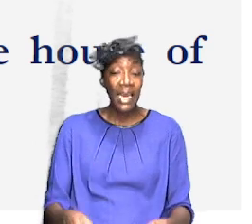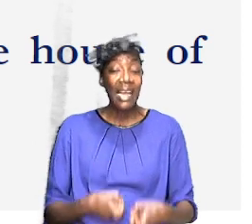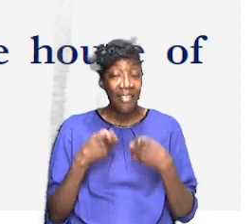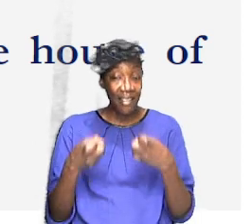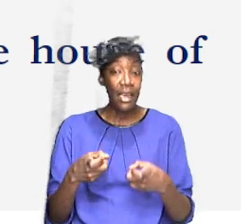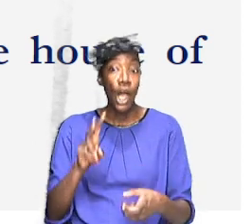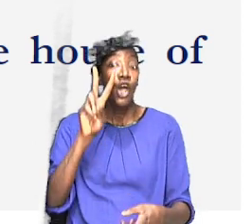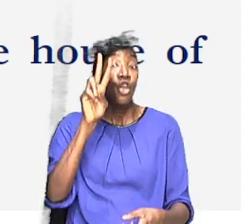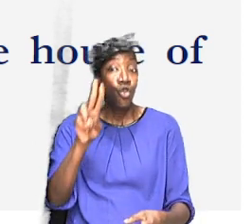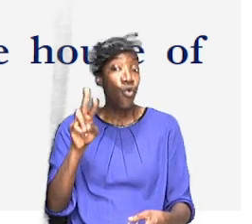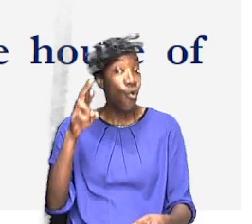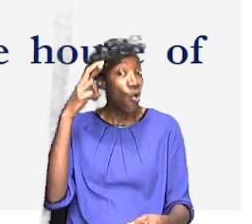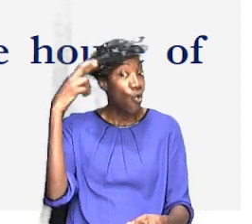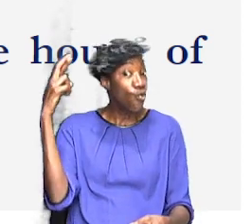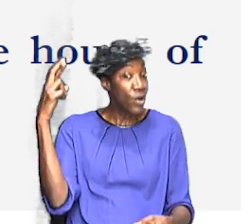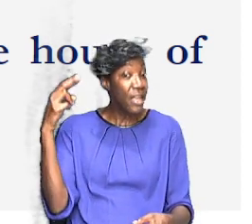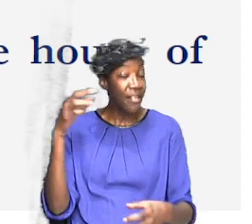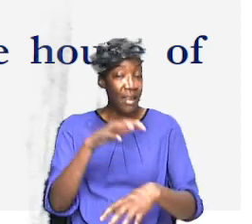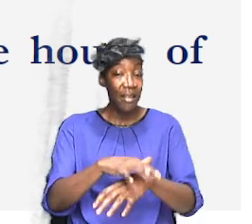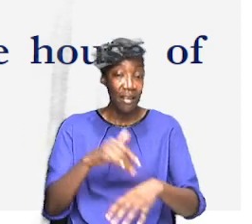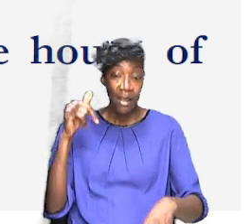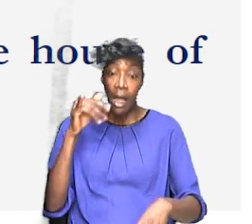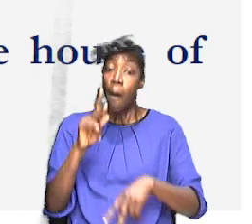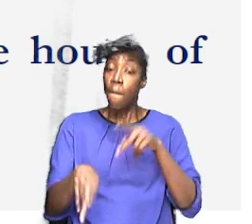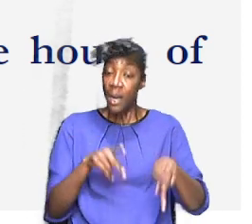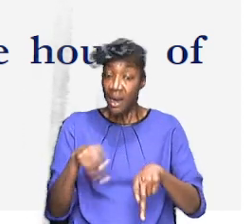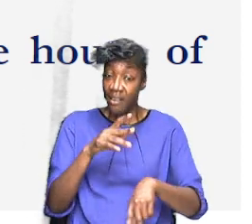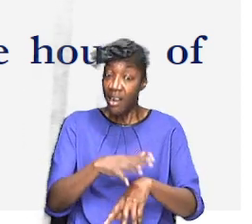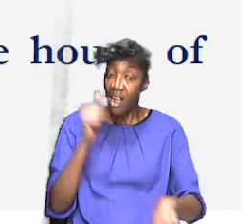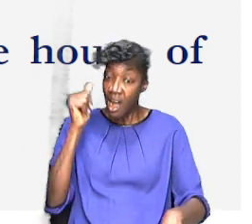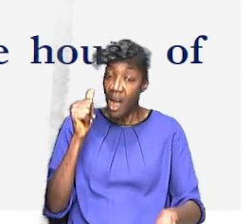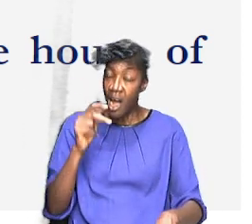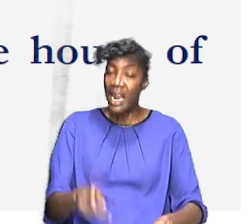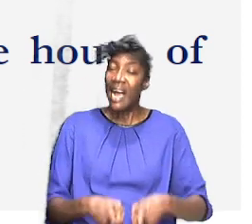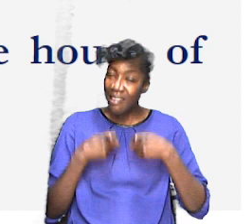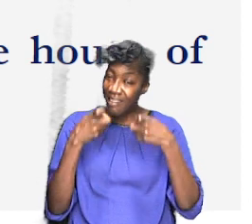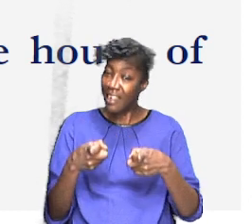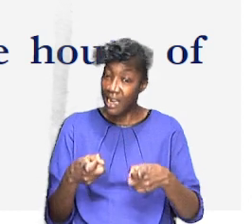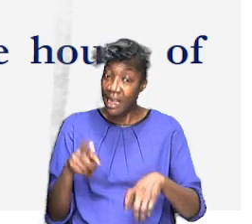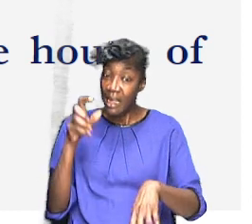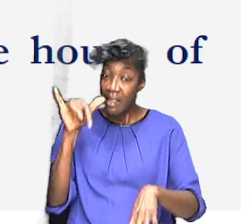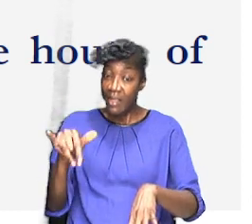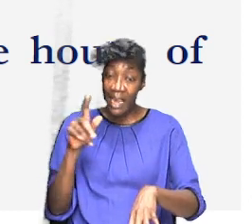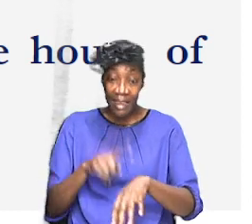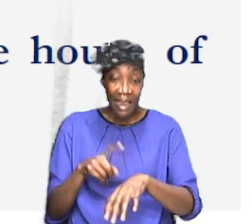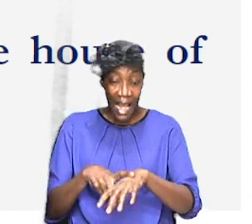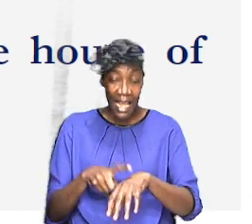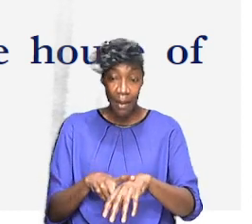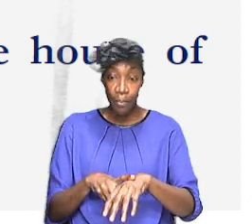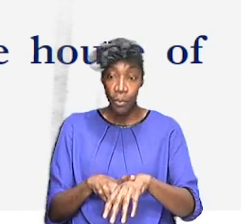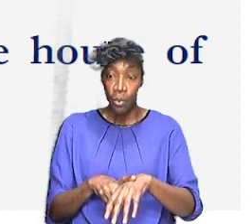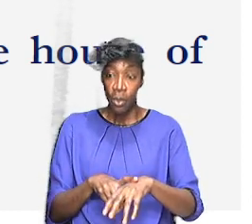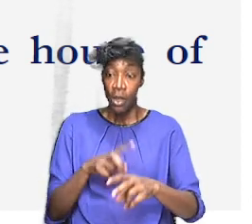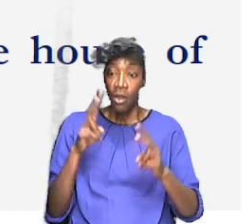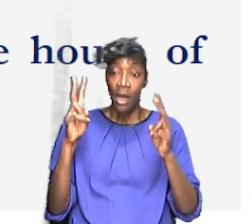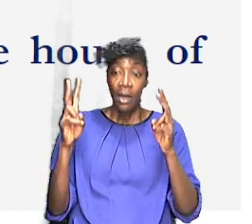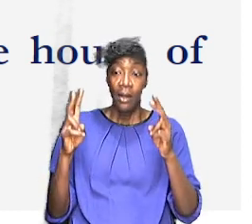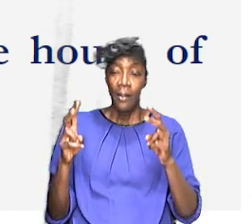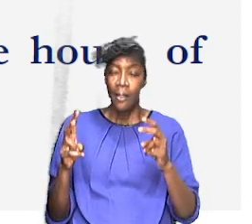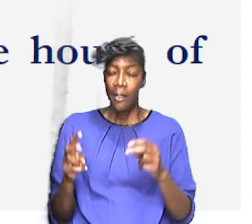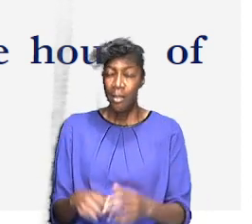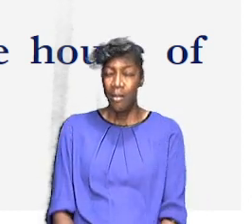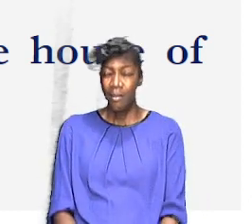reasons why somebody is called a sinner during that time. One is either she was very promiscuous. In other words, she had a